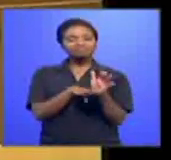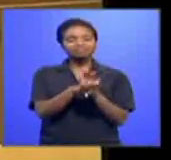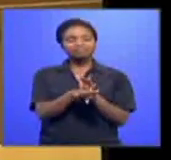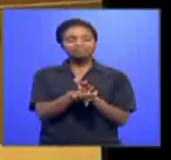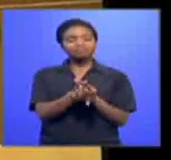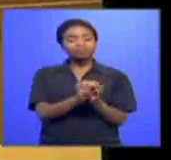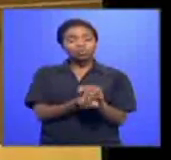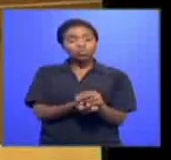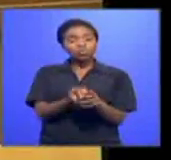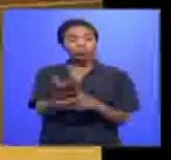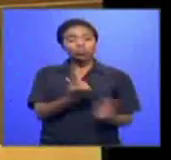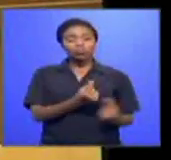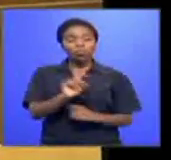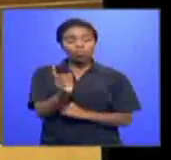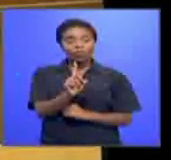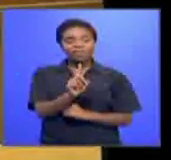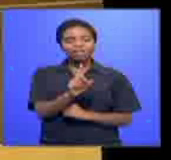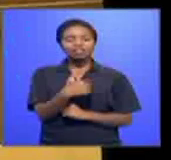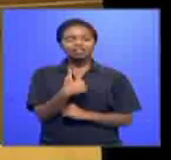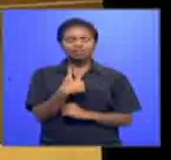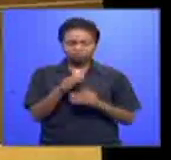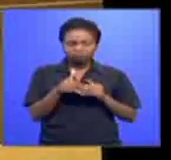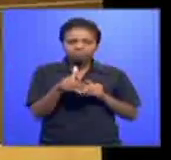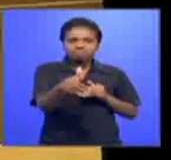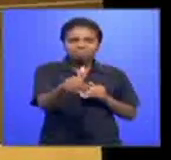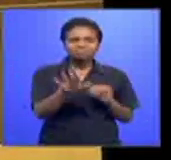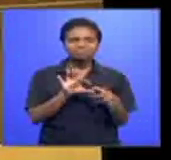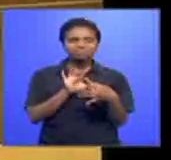exponential growth of bilateral relations